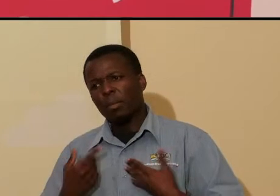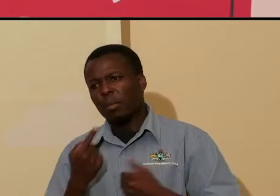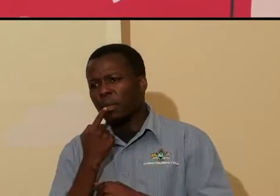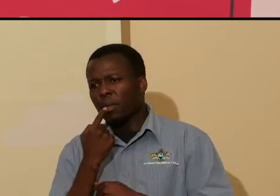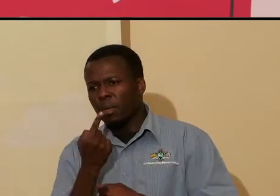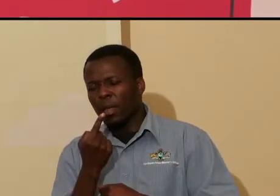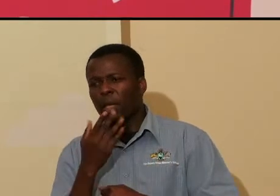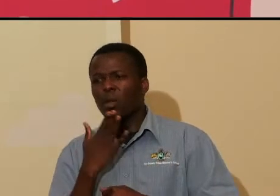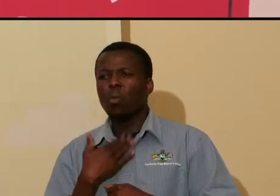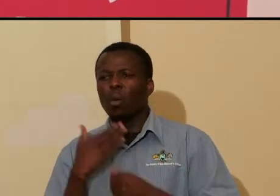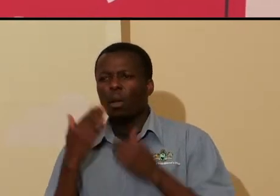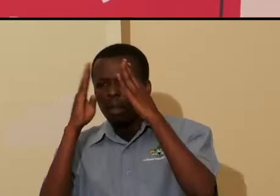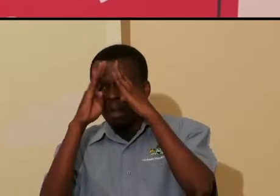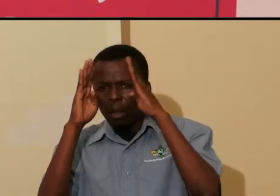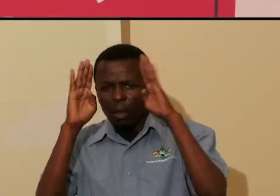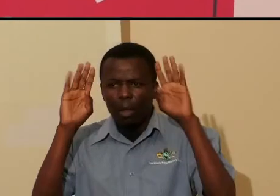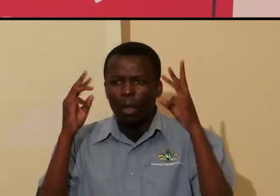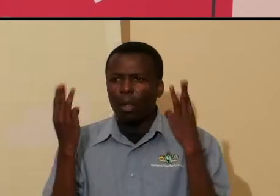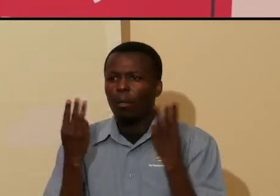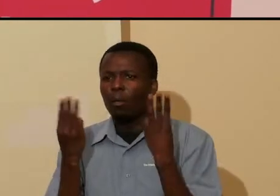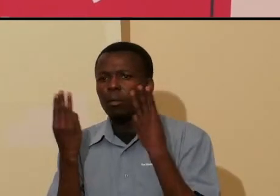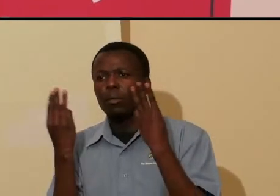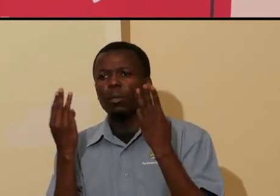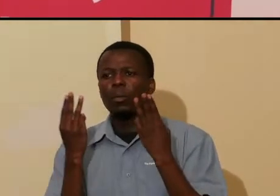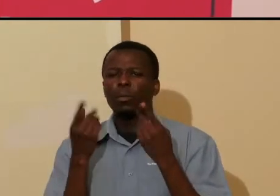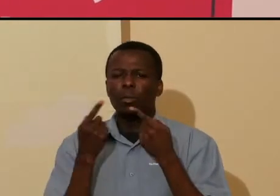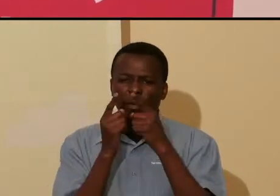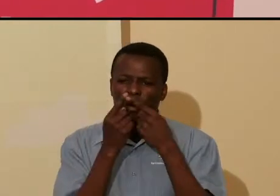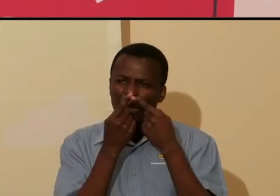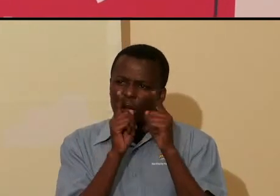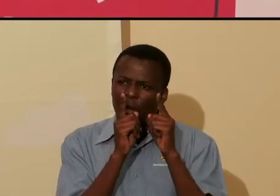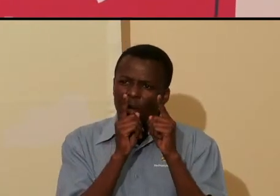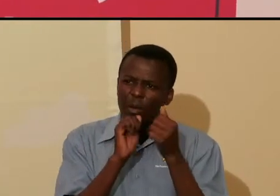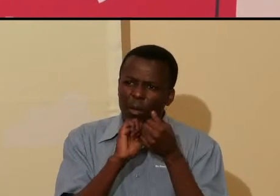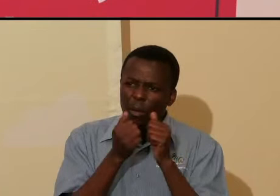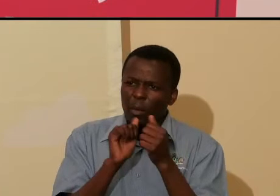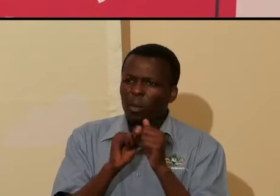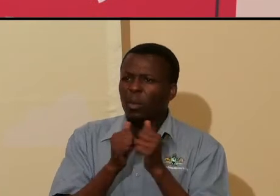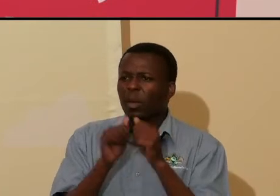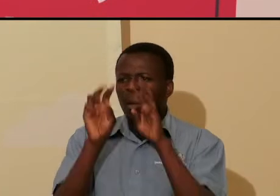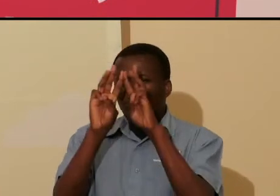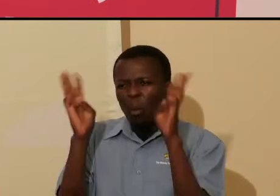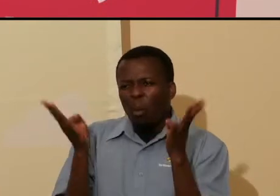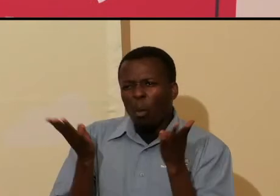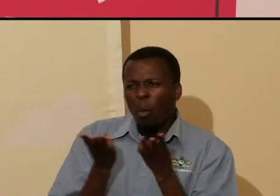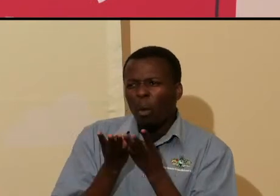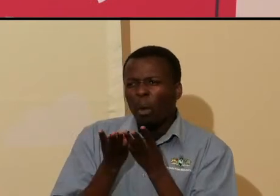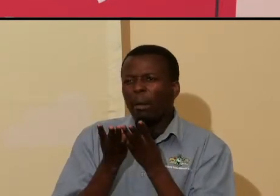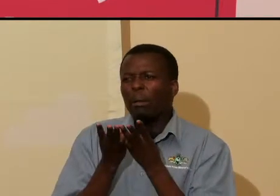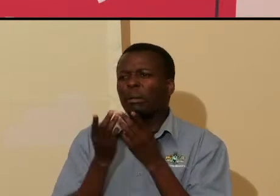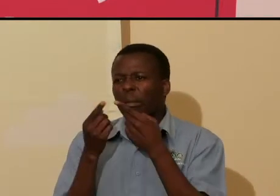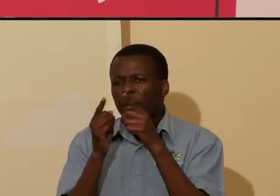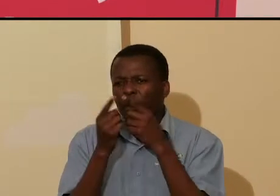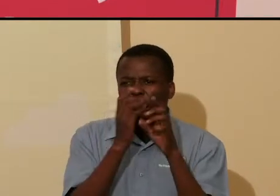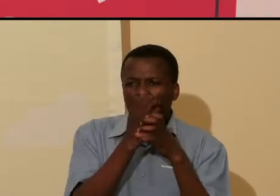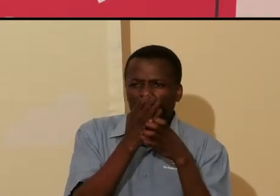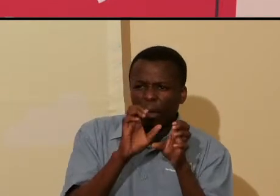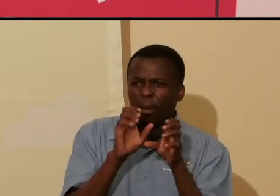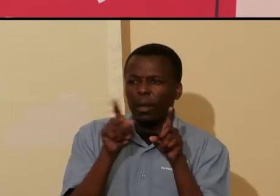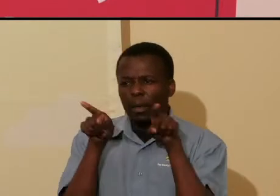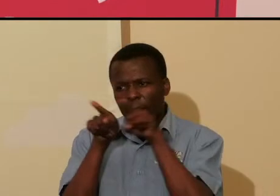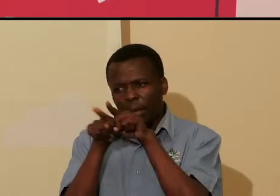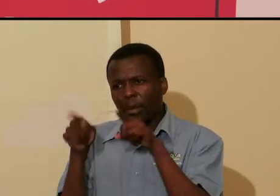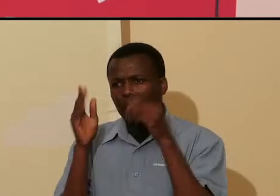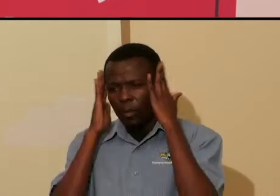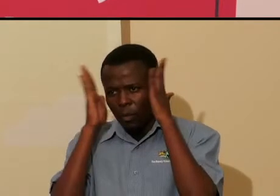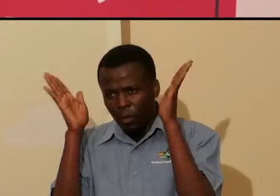on issues around the HIV epidemic in different communities around the world, including Eswatini. So in the